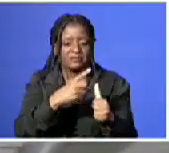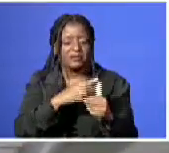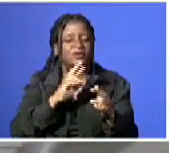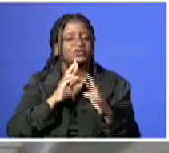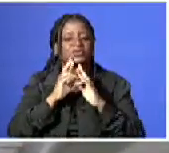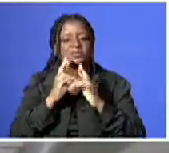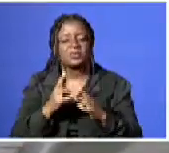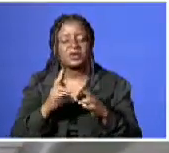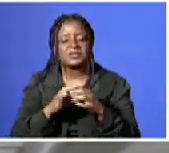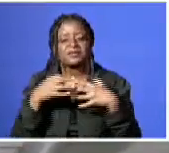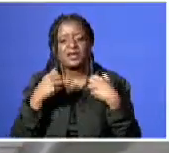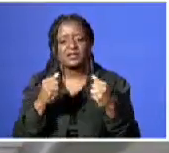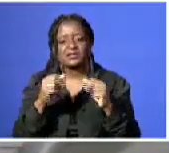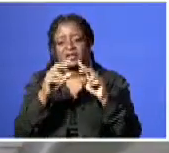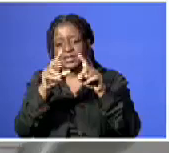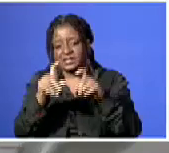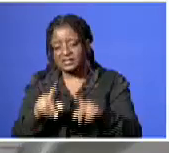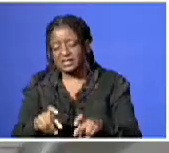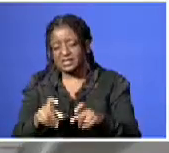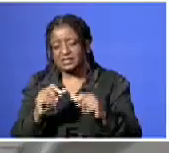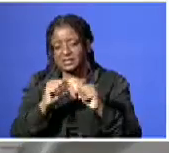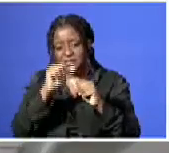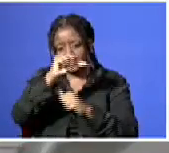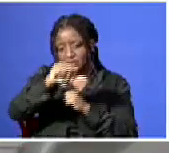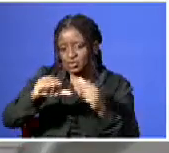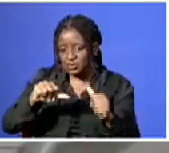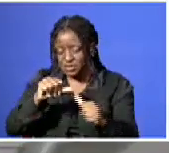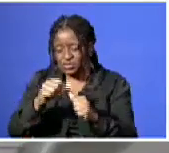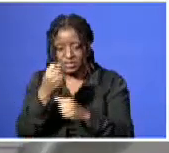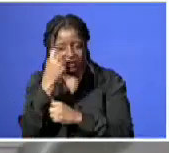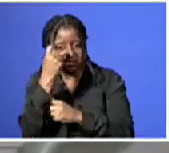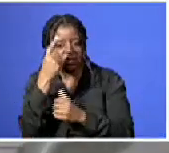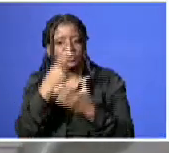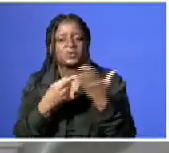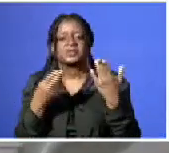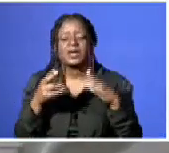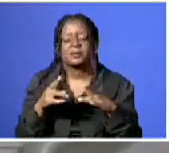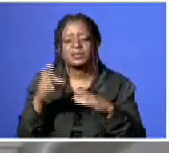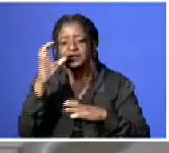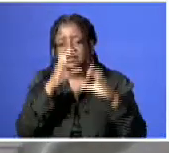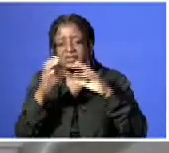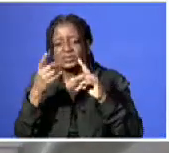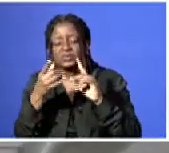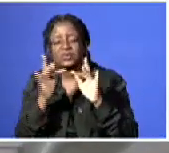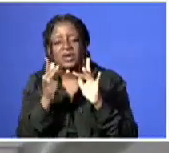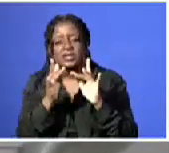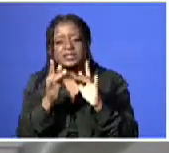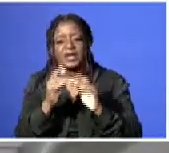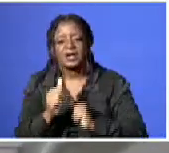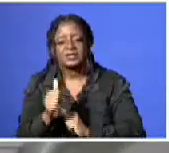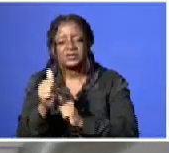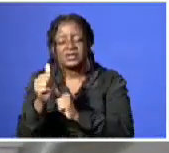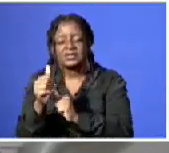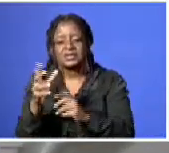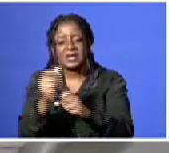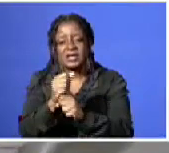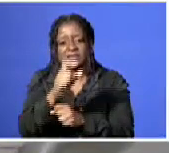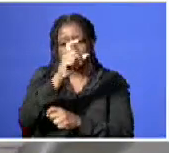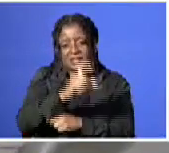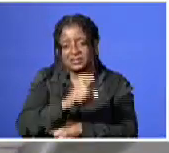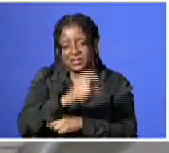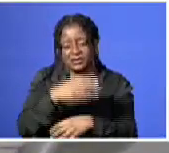health is to assess the situation, understand what is going on, seek to do the contact tracing, get the requisite information